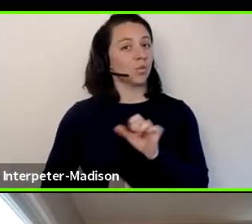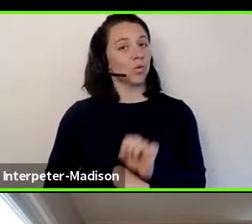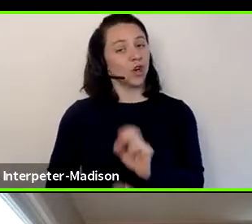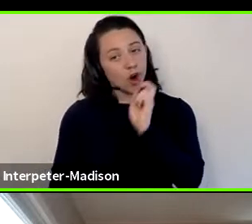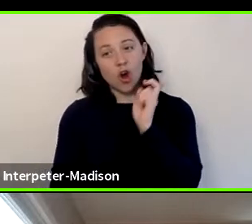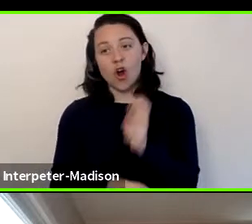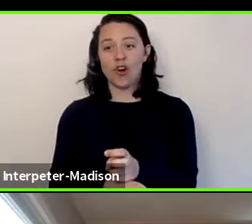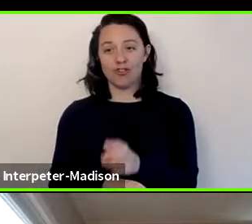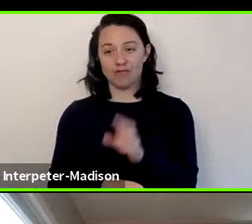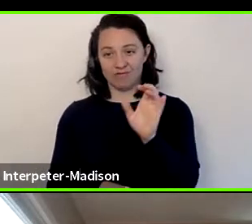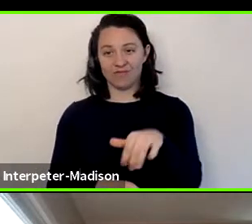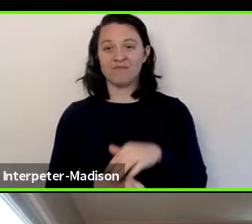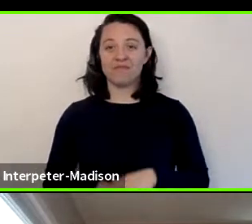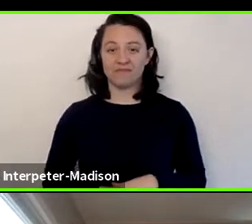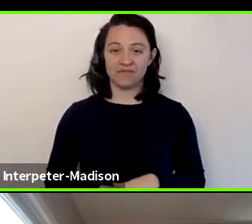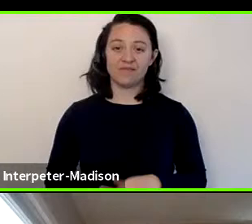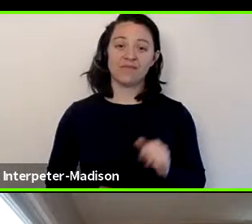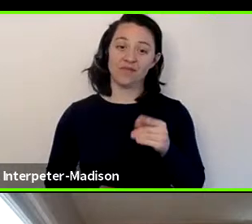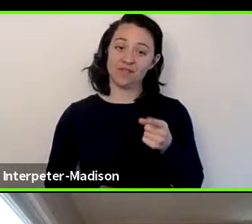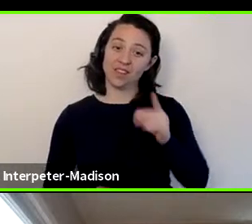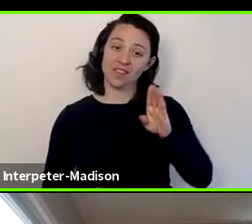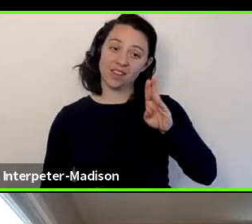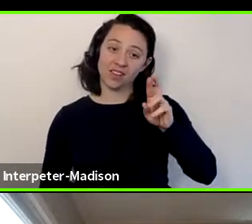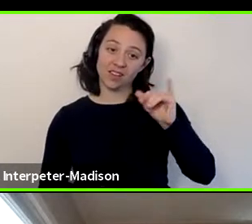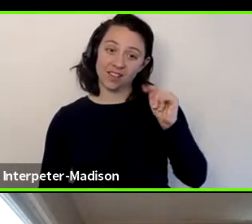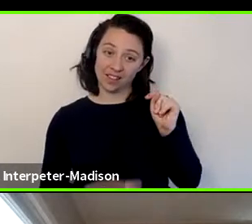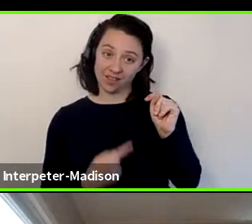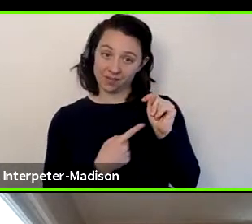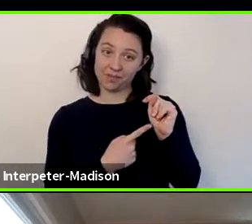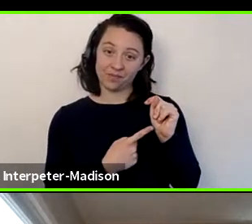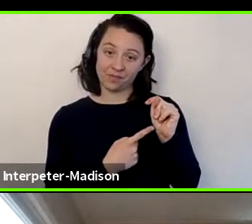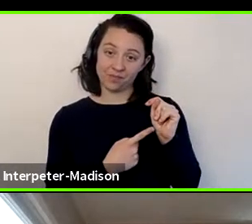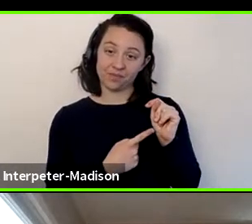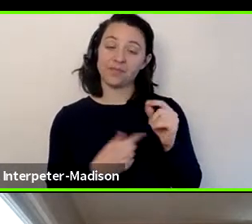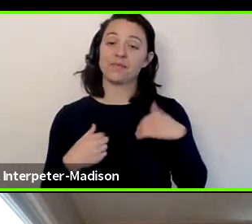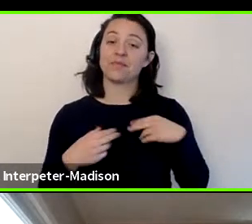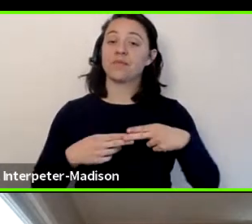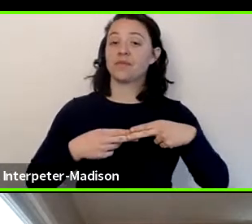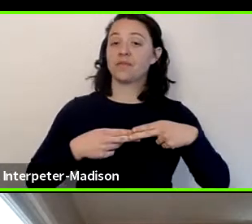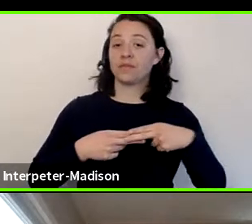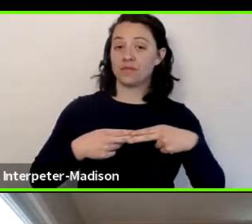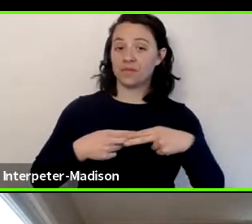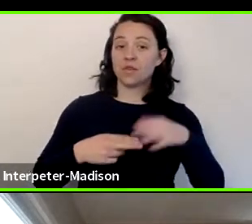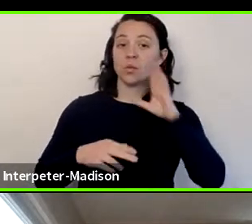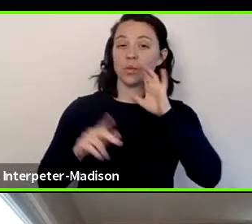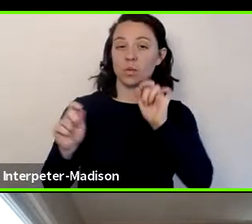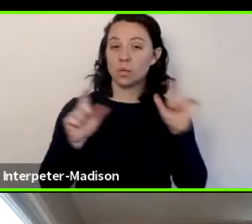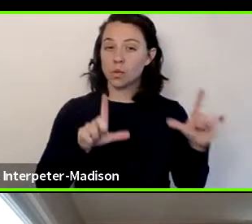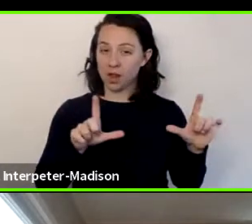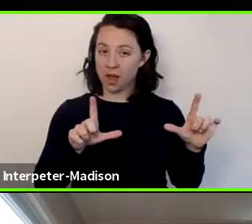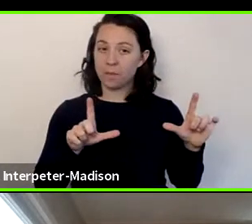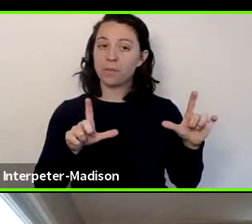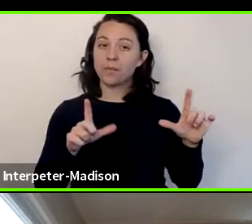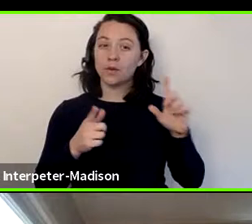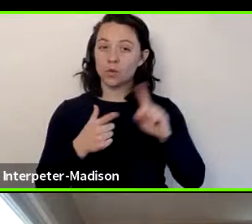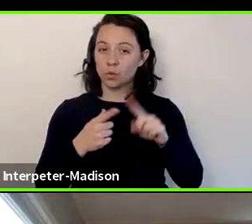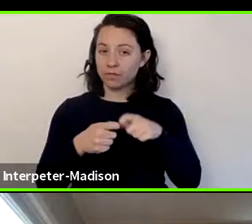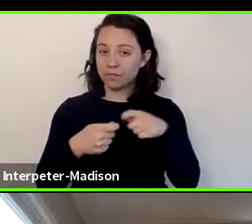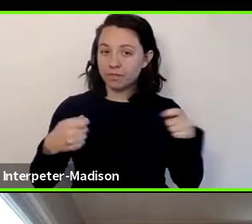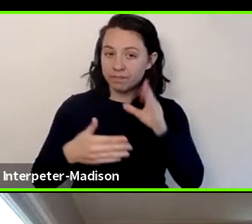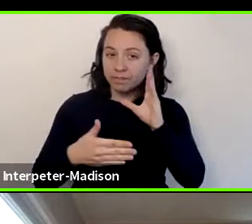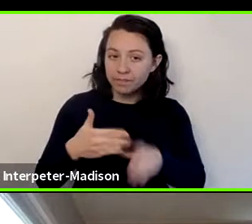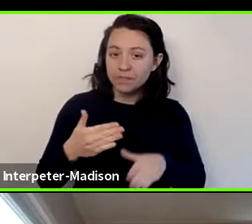now. And so Britt, I believe, has some slides that he'll pull up to kind of wrap us up here, but we